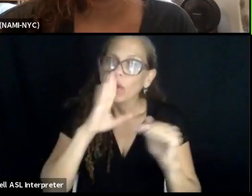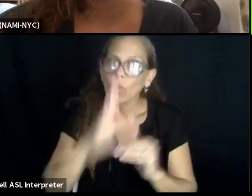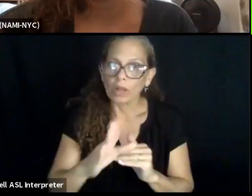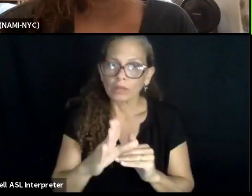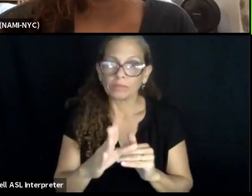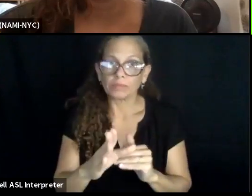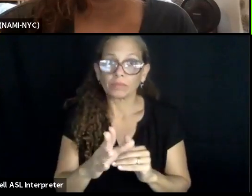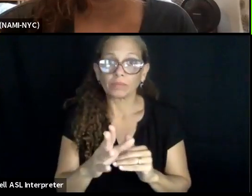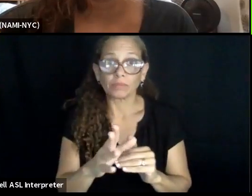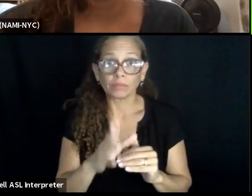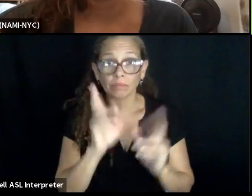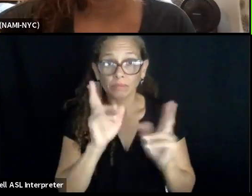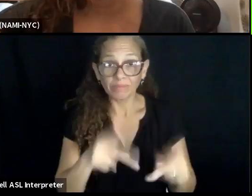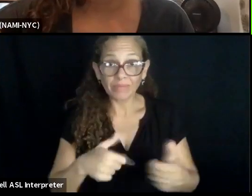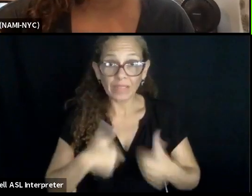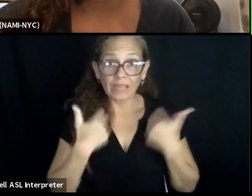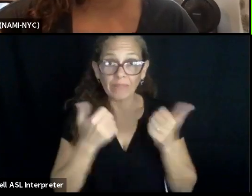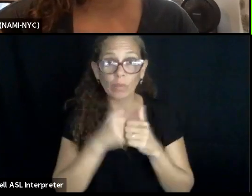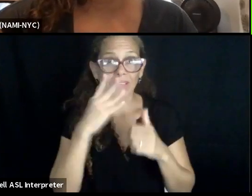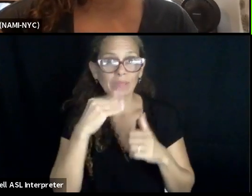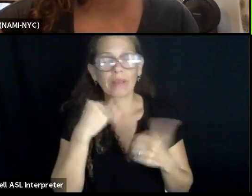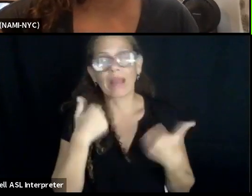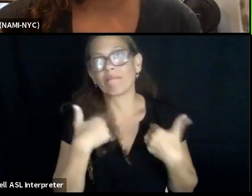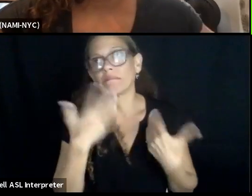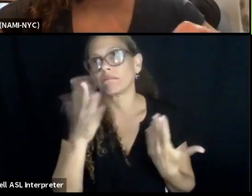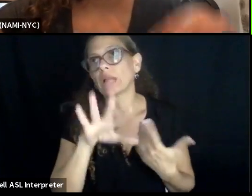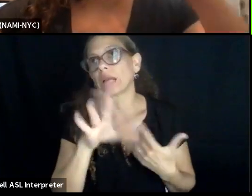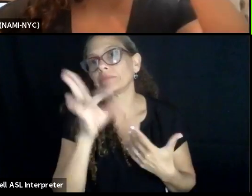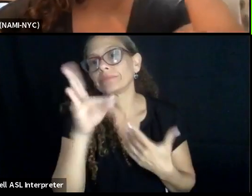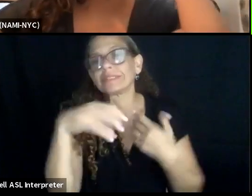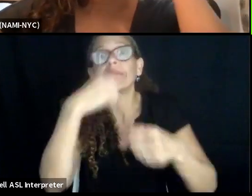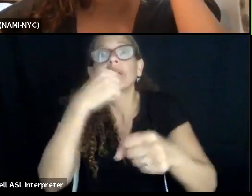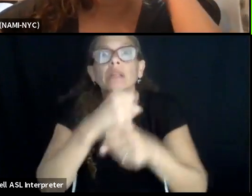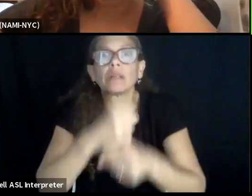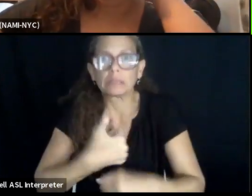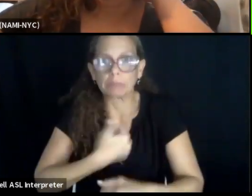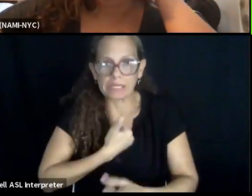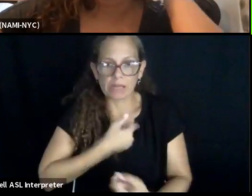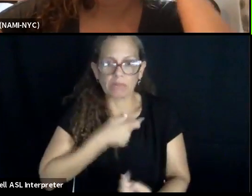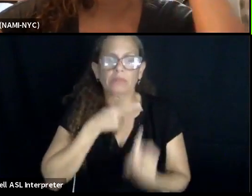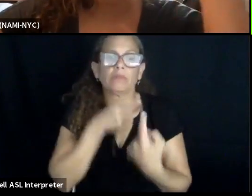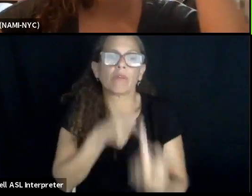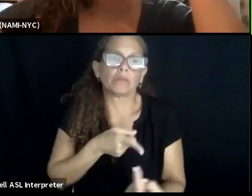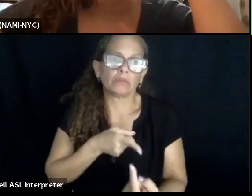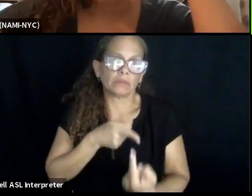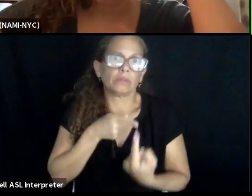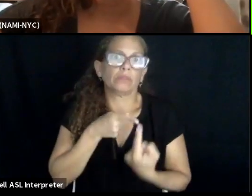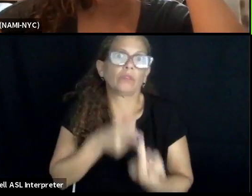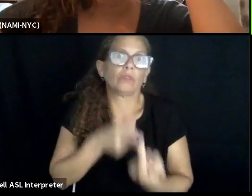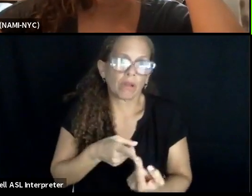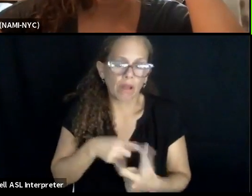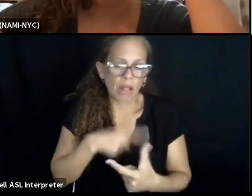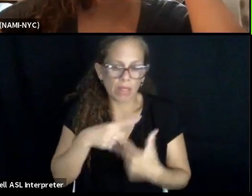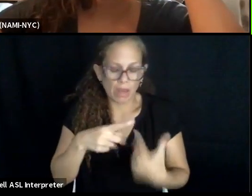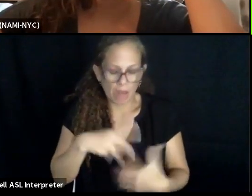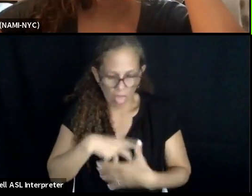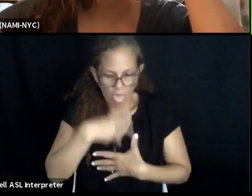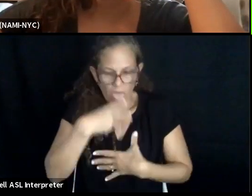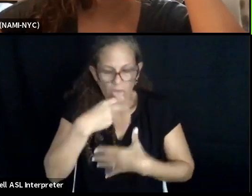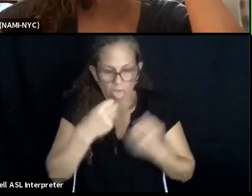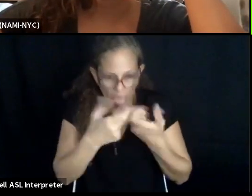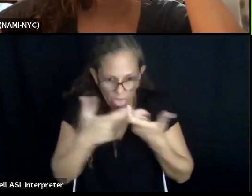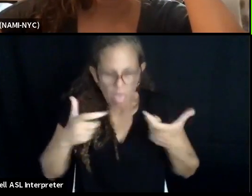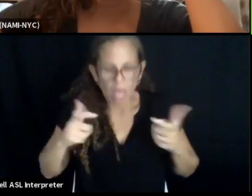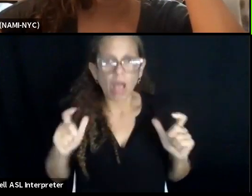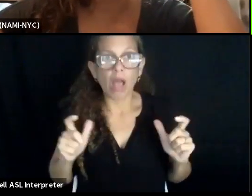lived experience who's had 7 years of struggle and has come out of it is a much better person, no